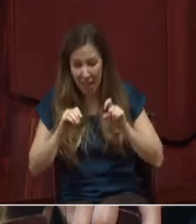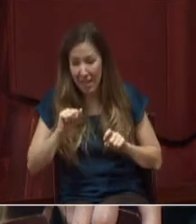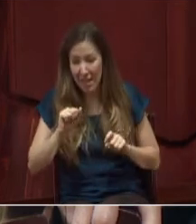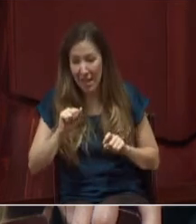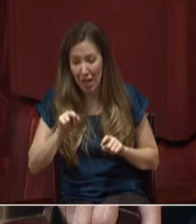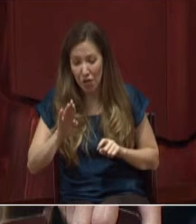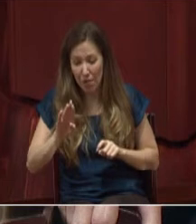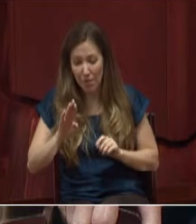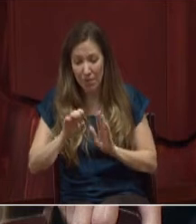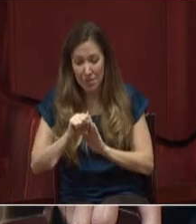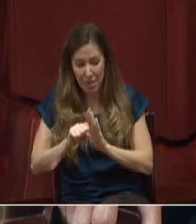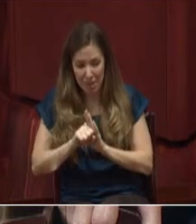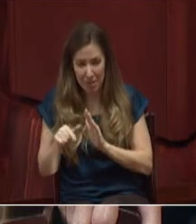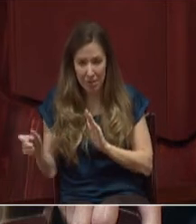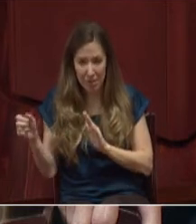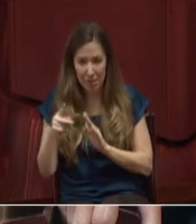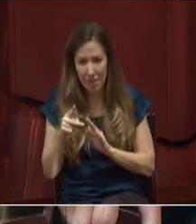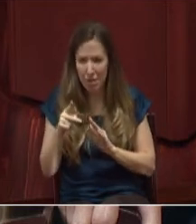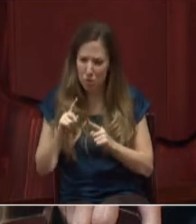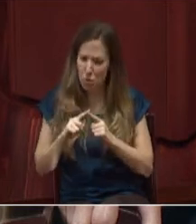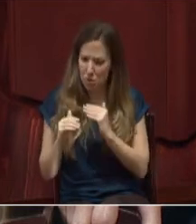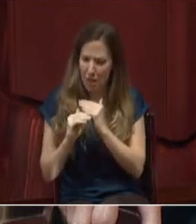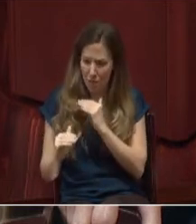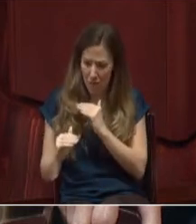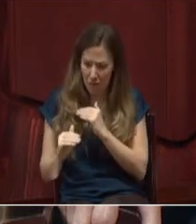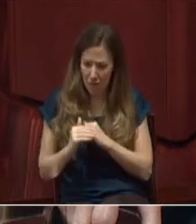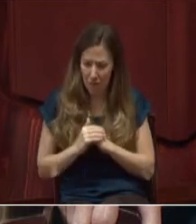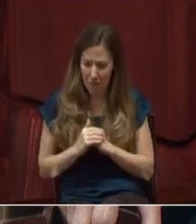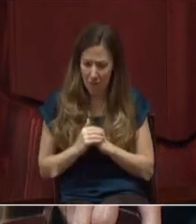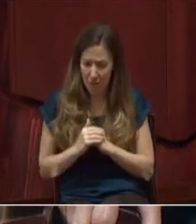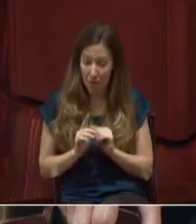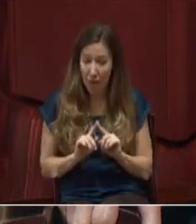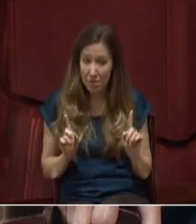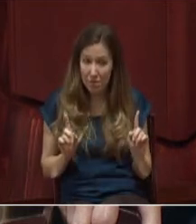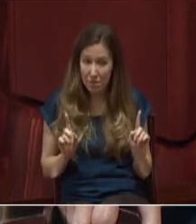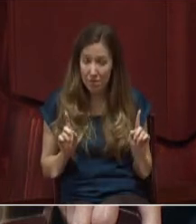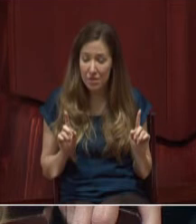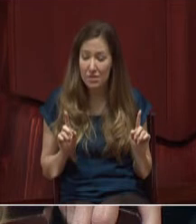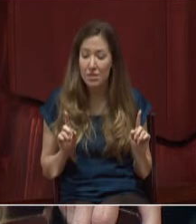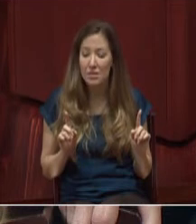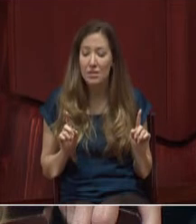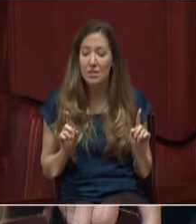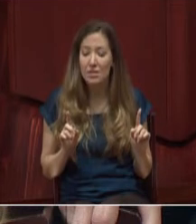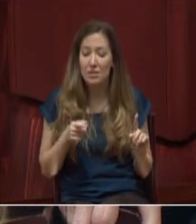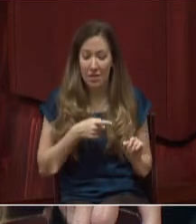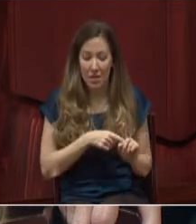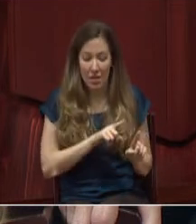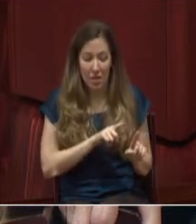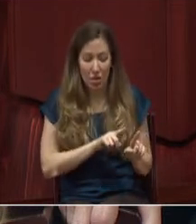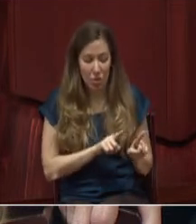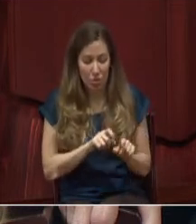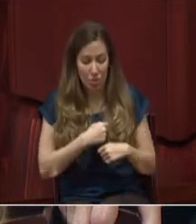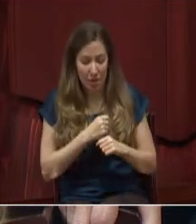states restored to a measure of stability, but an opening was created for the